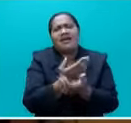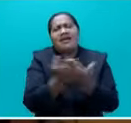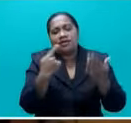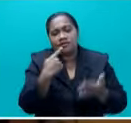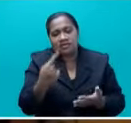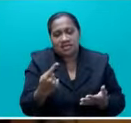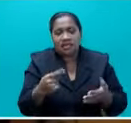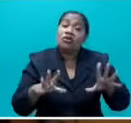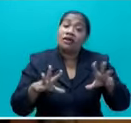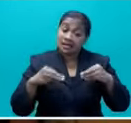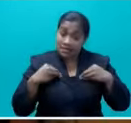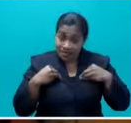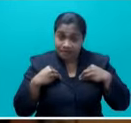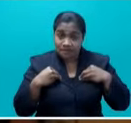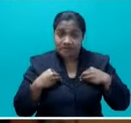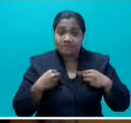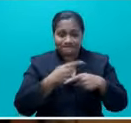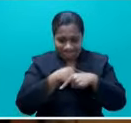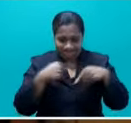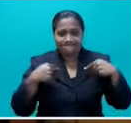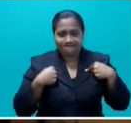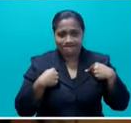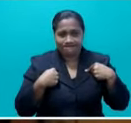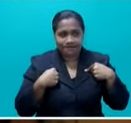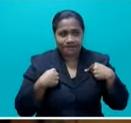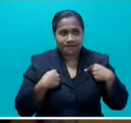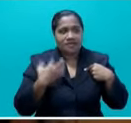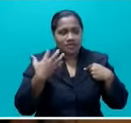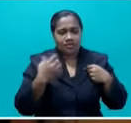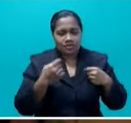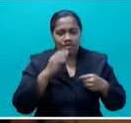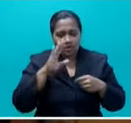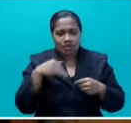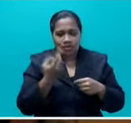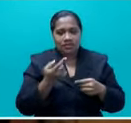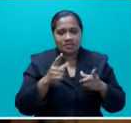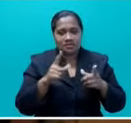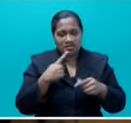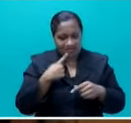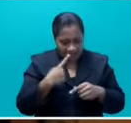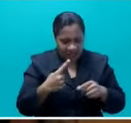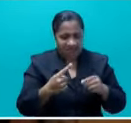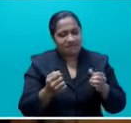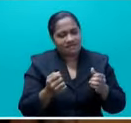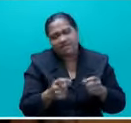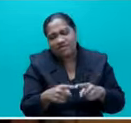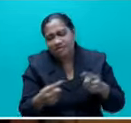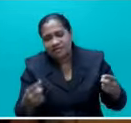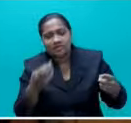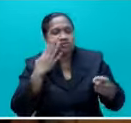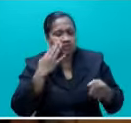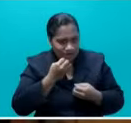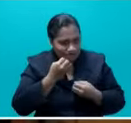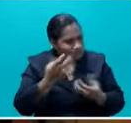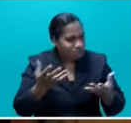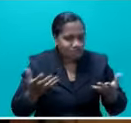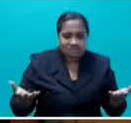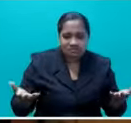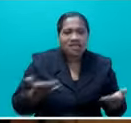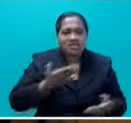accept that we do have a position on many things. So I just wanted to remind him that, Mr. Speaker.